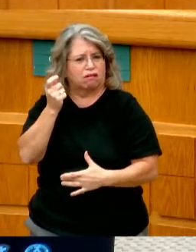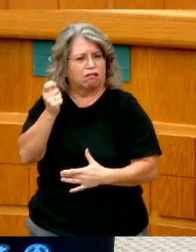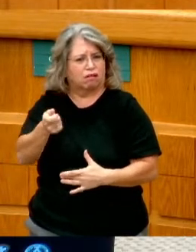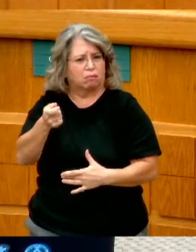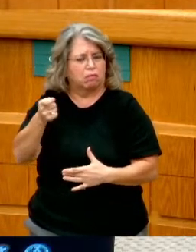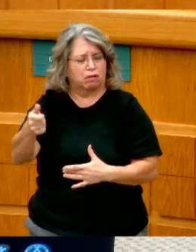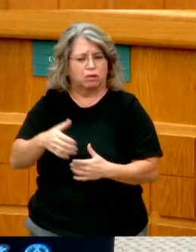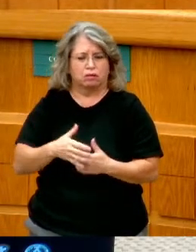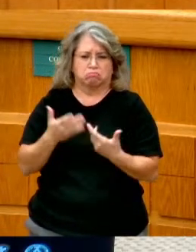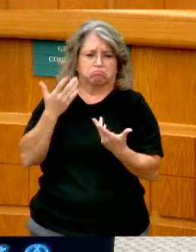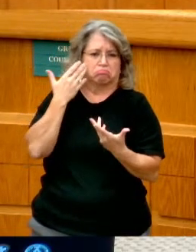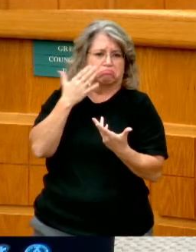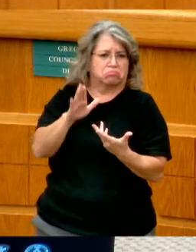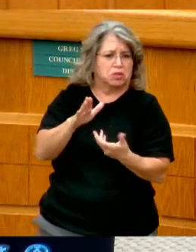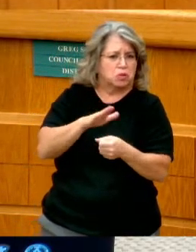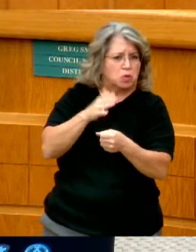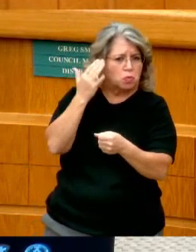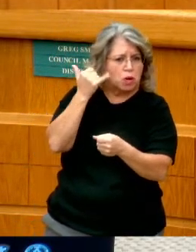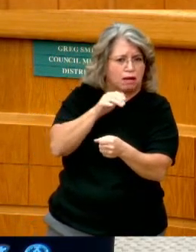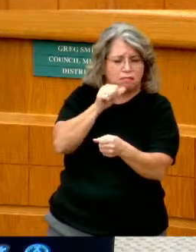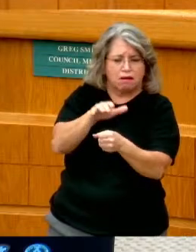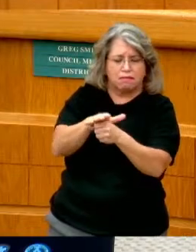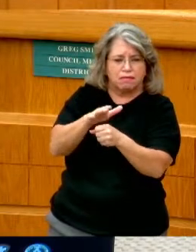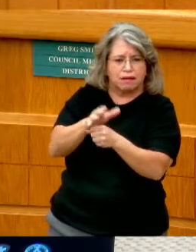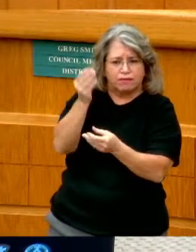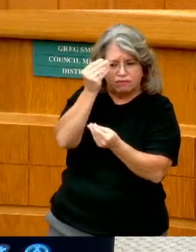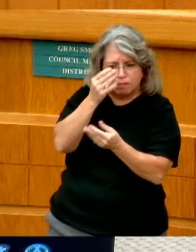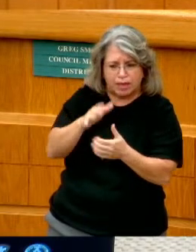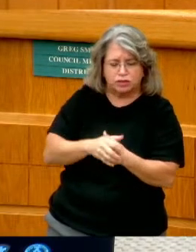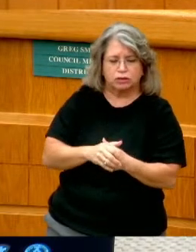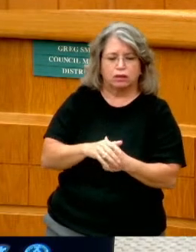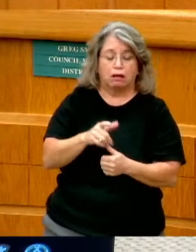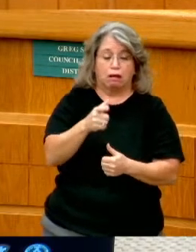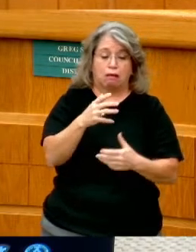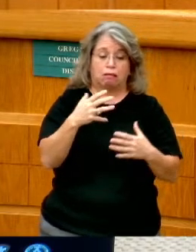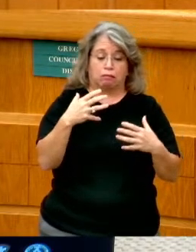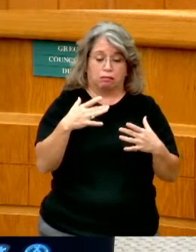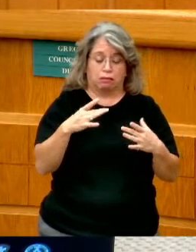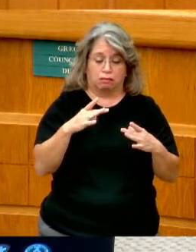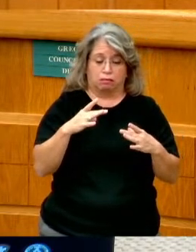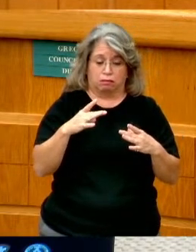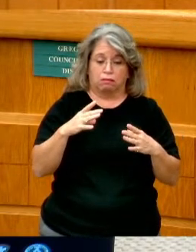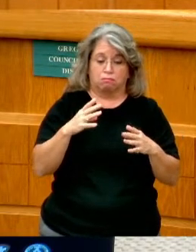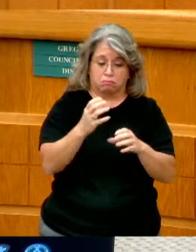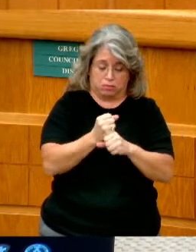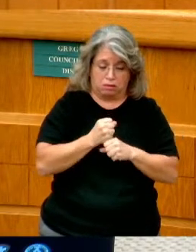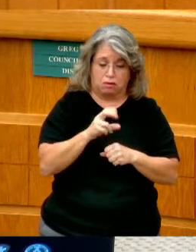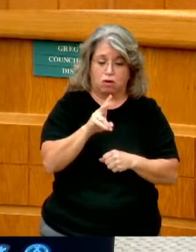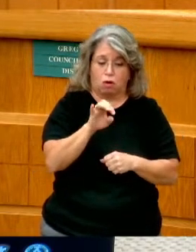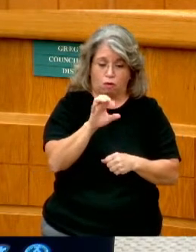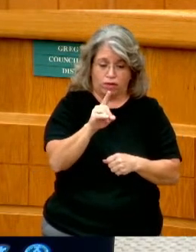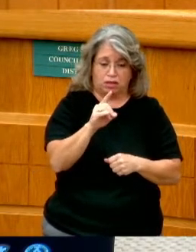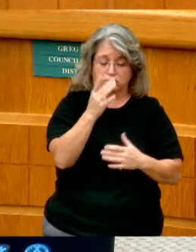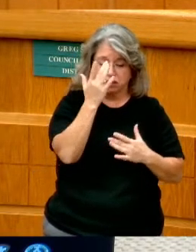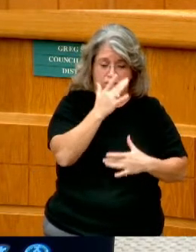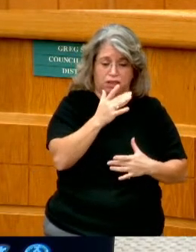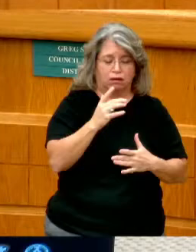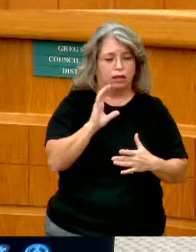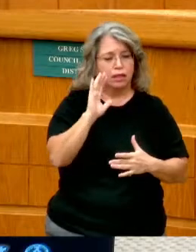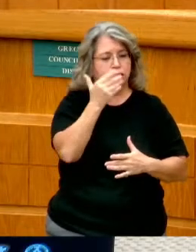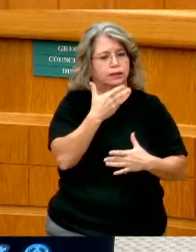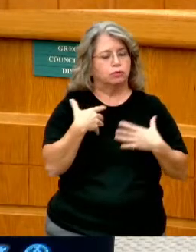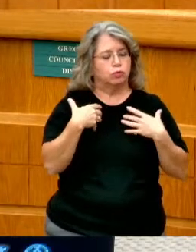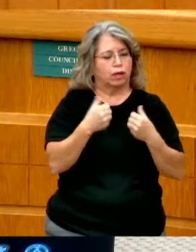COVID-19 and seemingly recovered, and later they start showing various symptoms for many, many weeks and months.